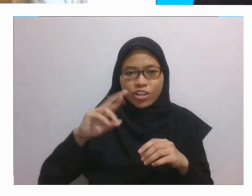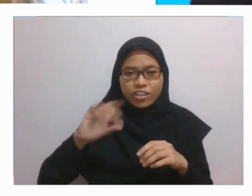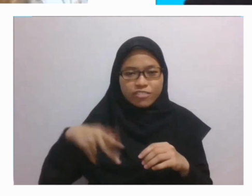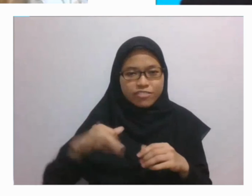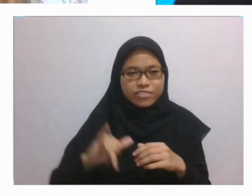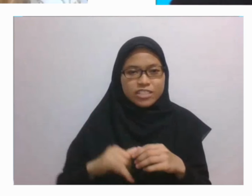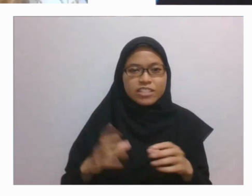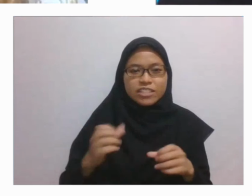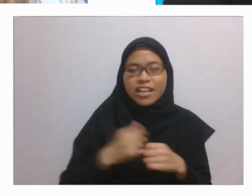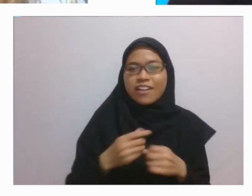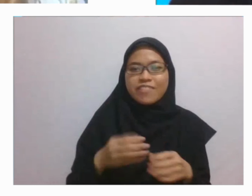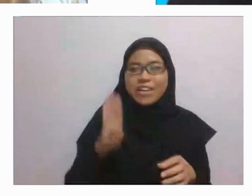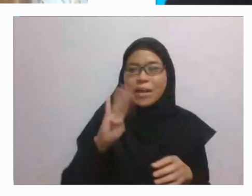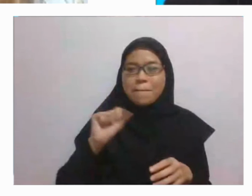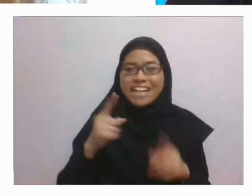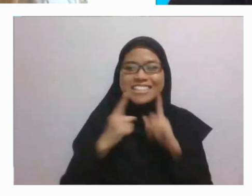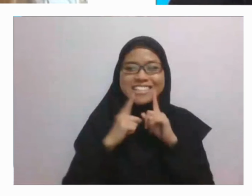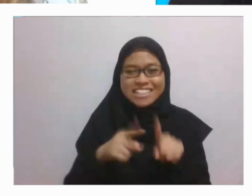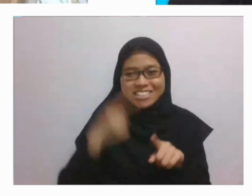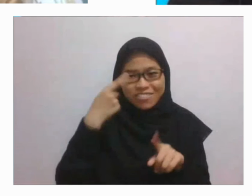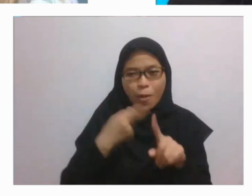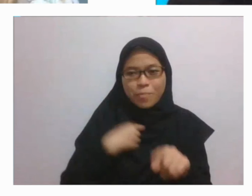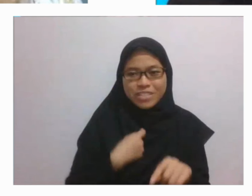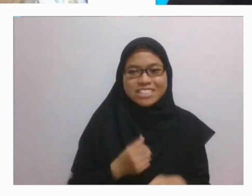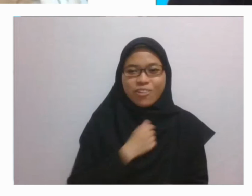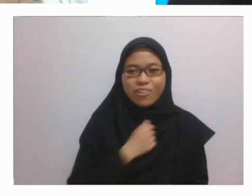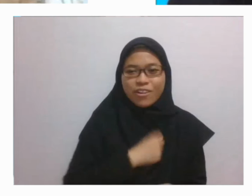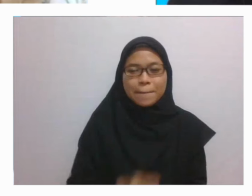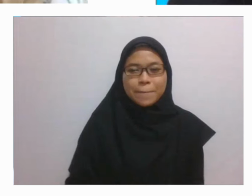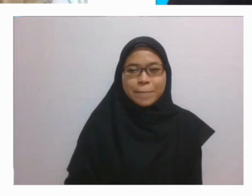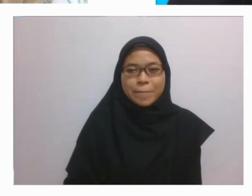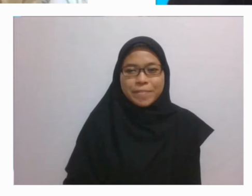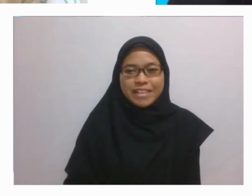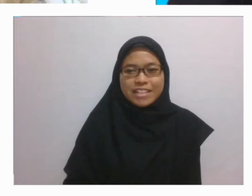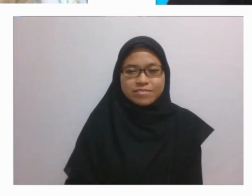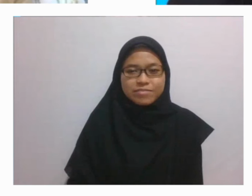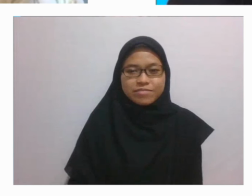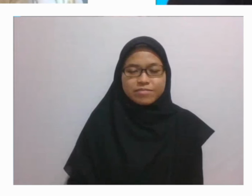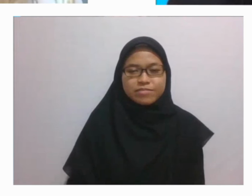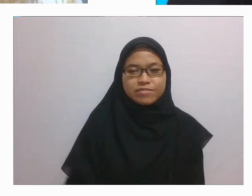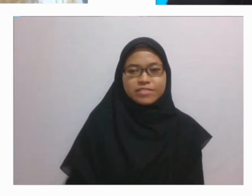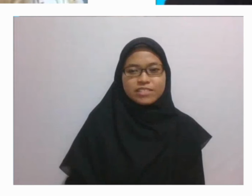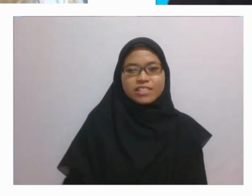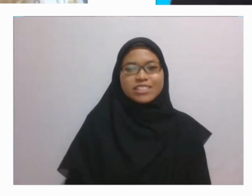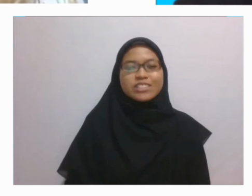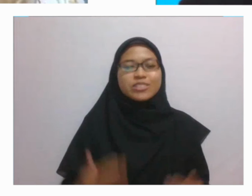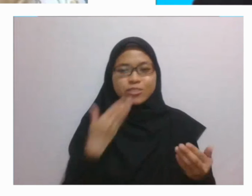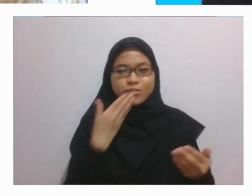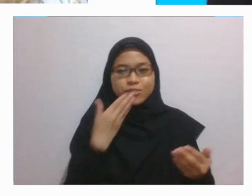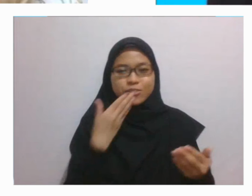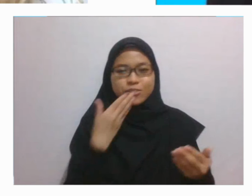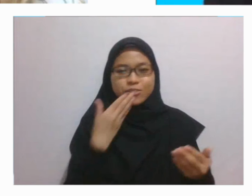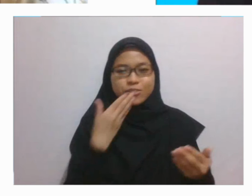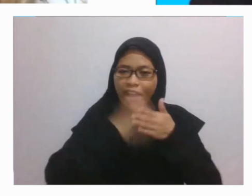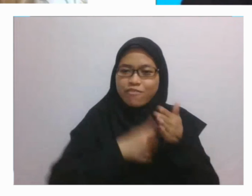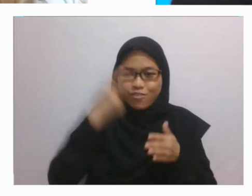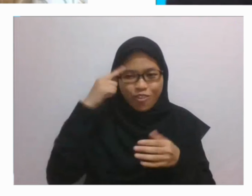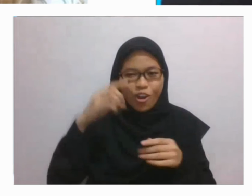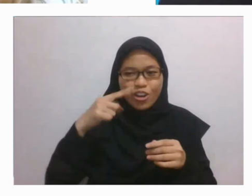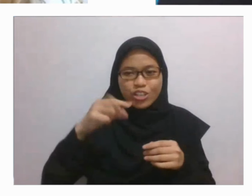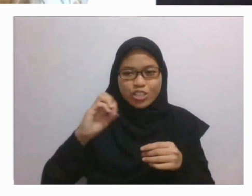biased answer from me, but I hope that's acceptable. Well, it's good to have a championing for geography there. That's brilliant. Thank you so